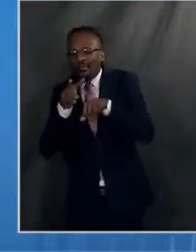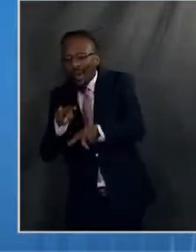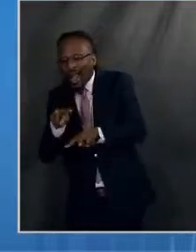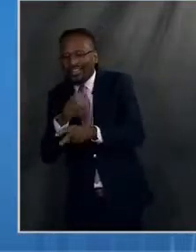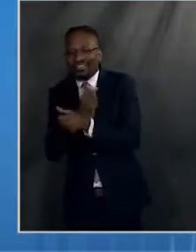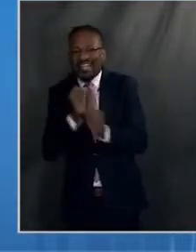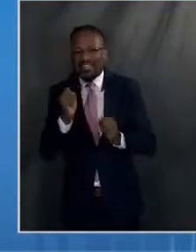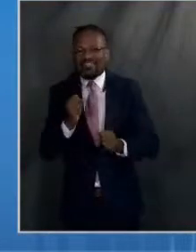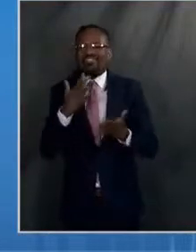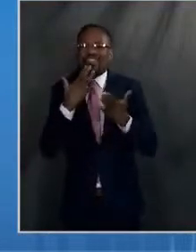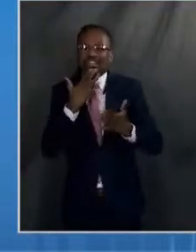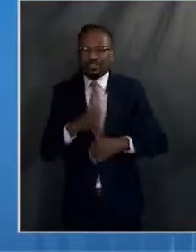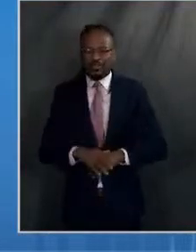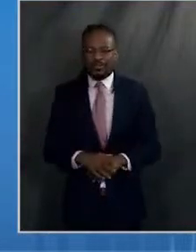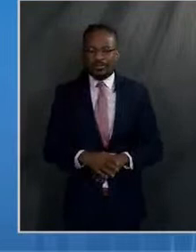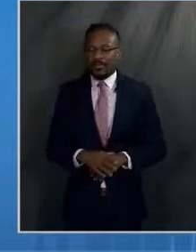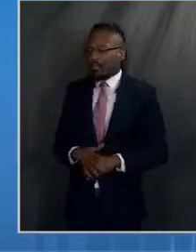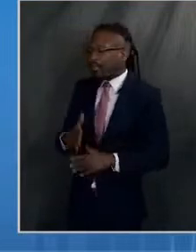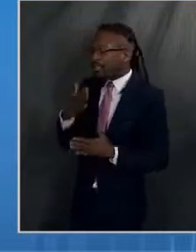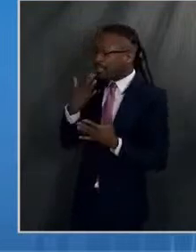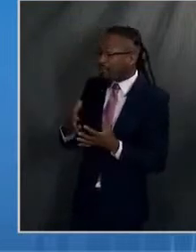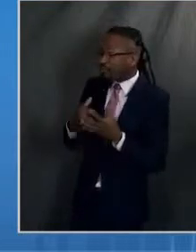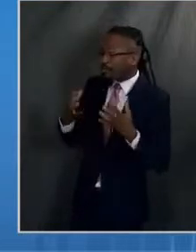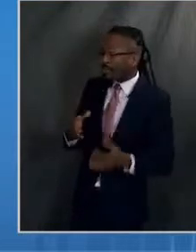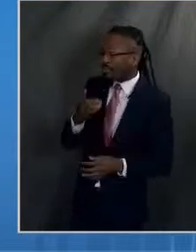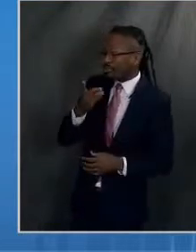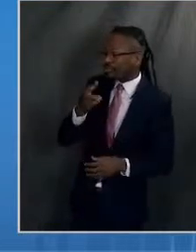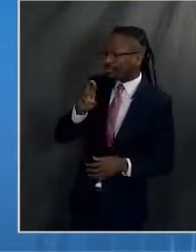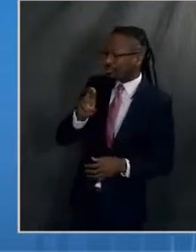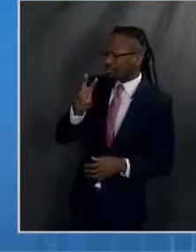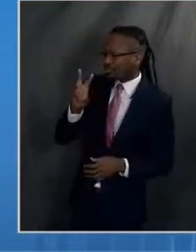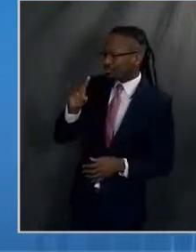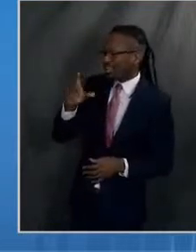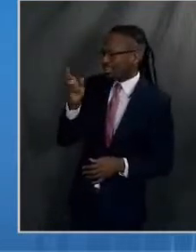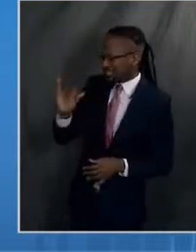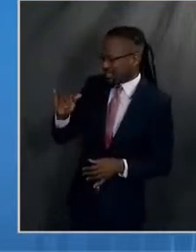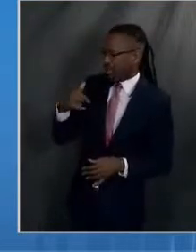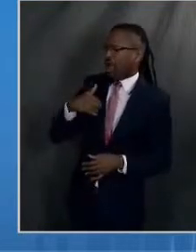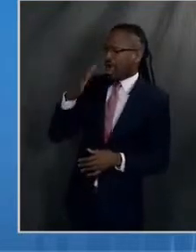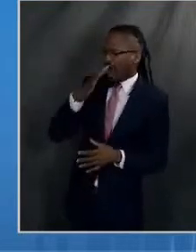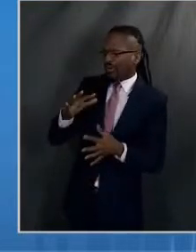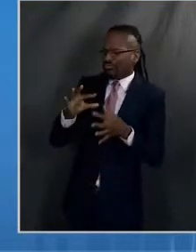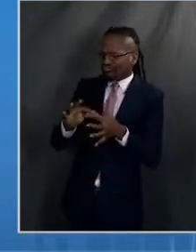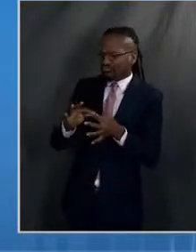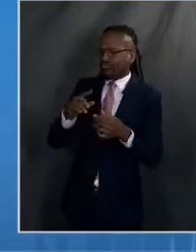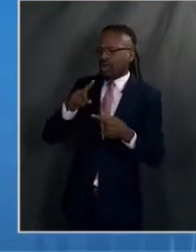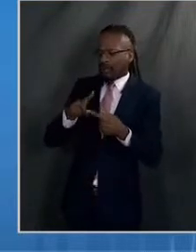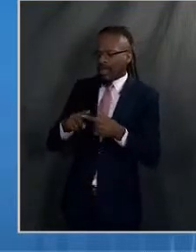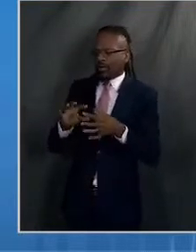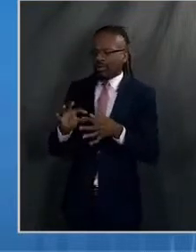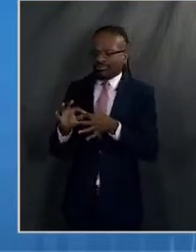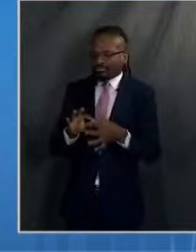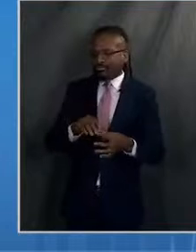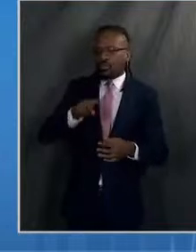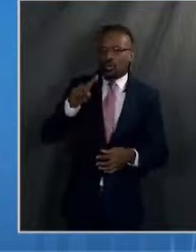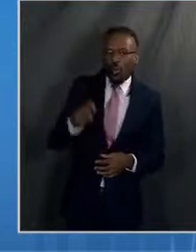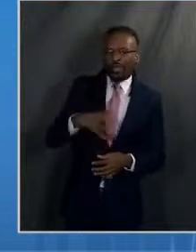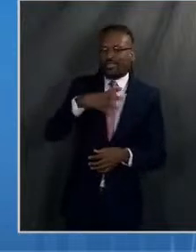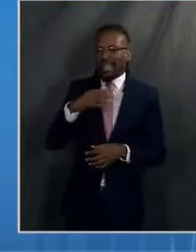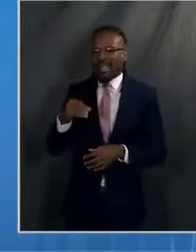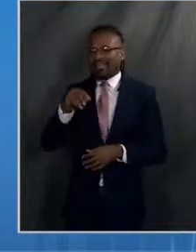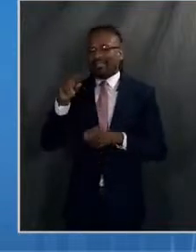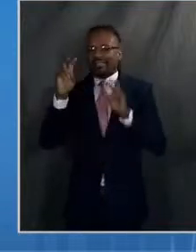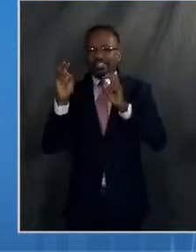Thank you very much, Dr. Walensky. I want to make just a couple of points related to questions and issues that have been brought up over